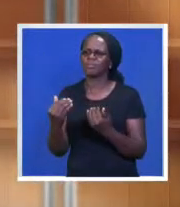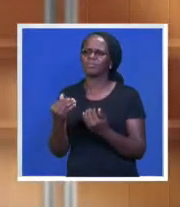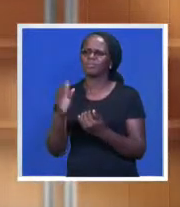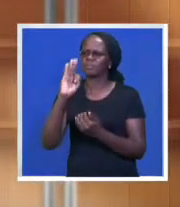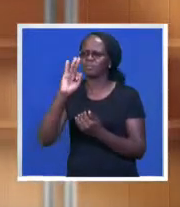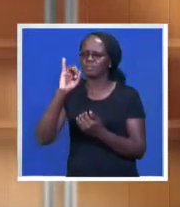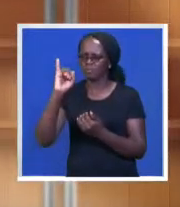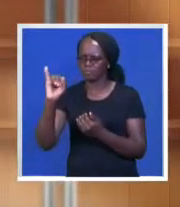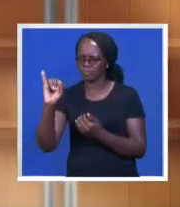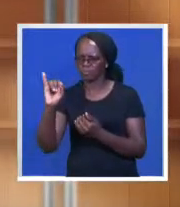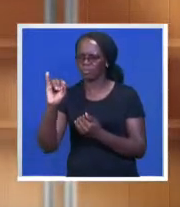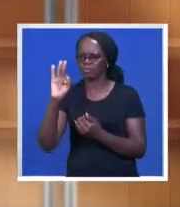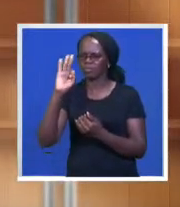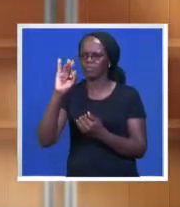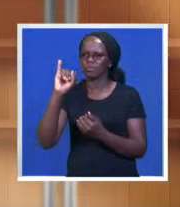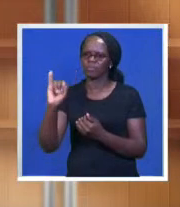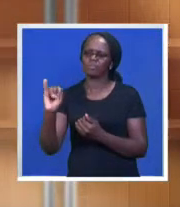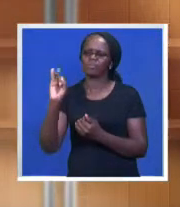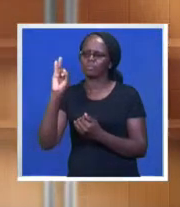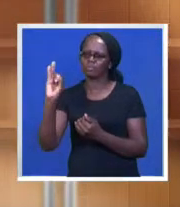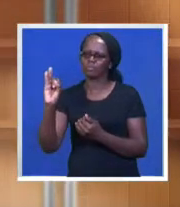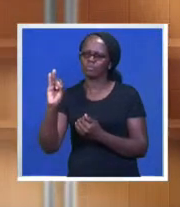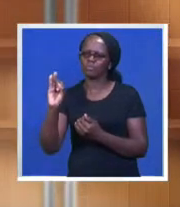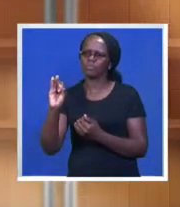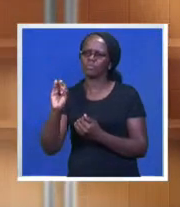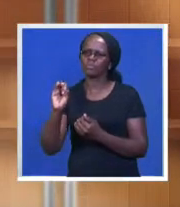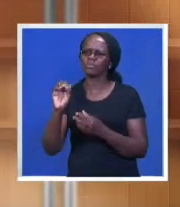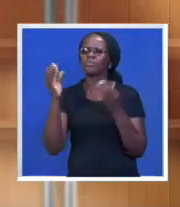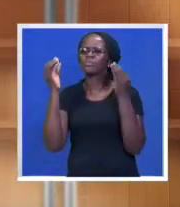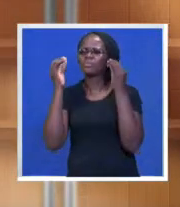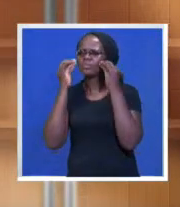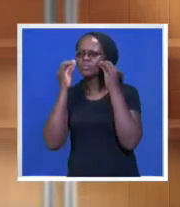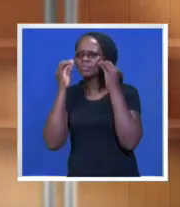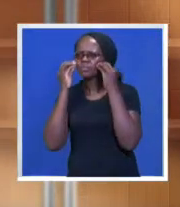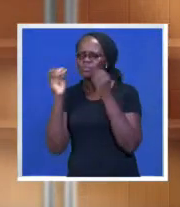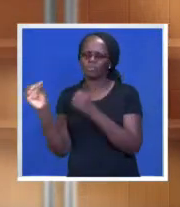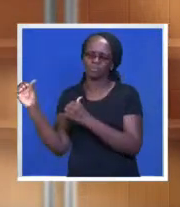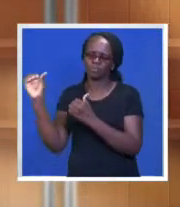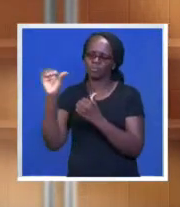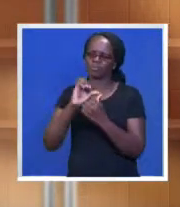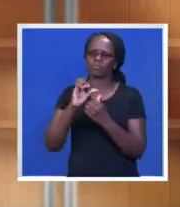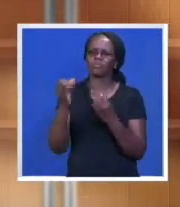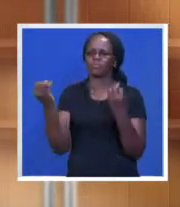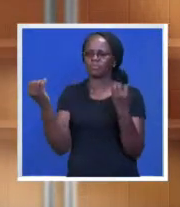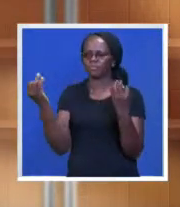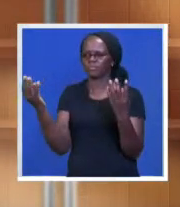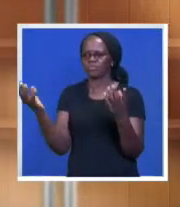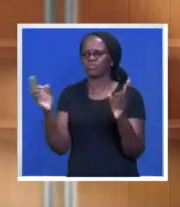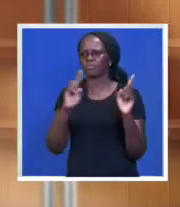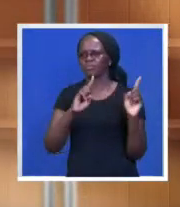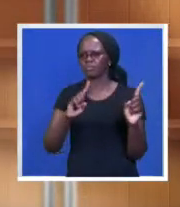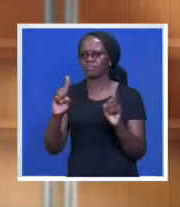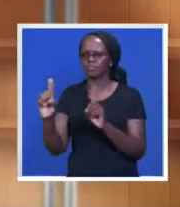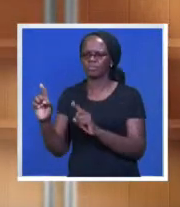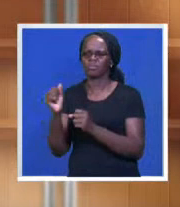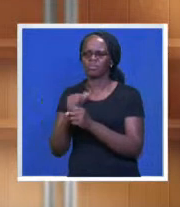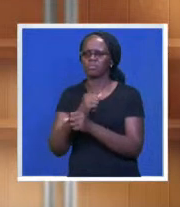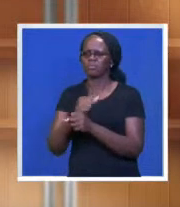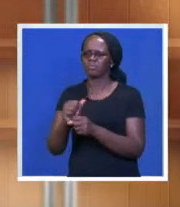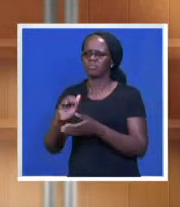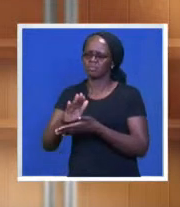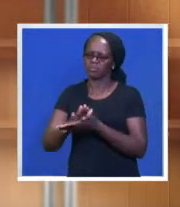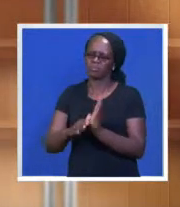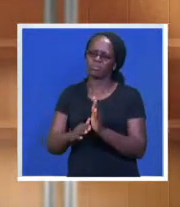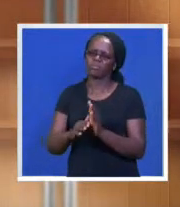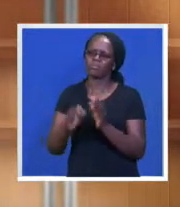for your lessons because up next, Nogwazi will be back with the additional mathematics teacher. So do not go anywhere.